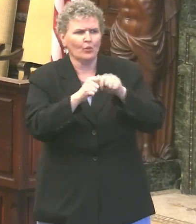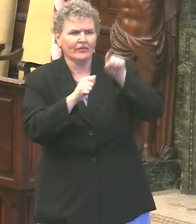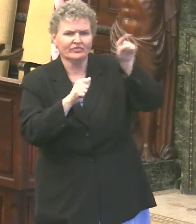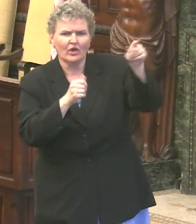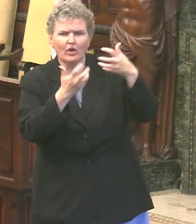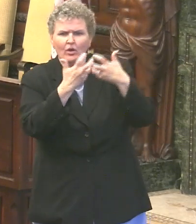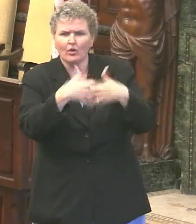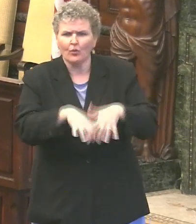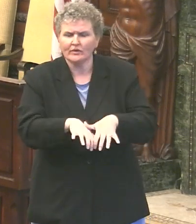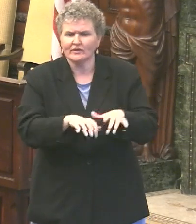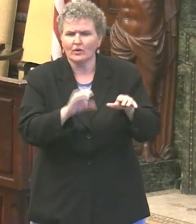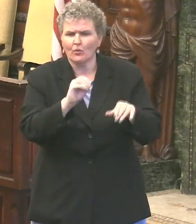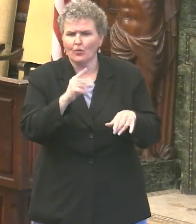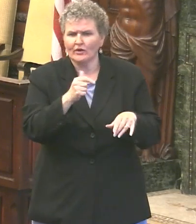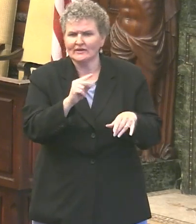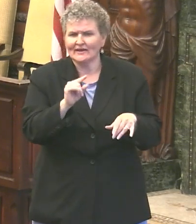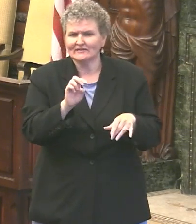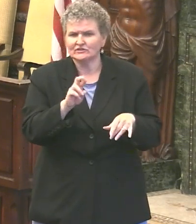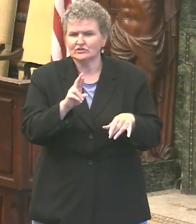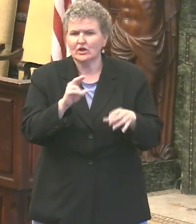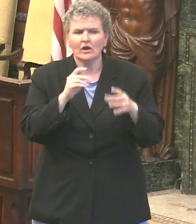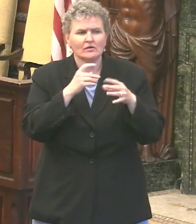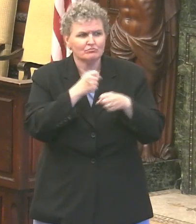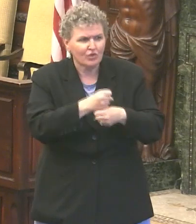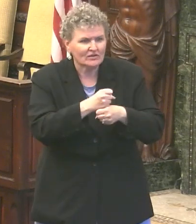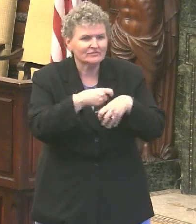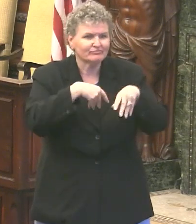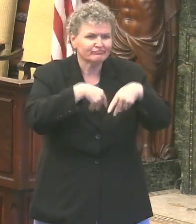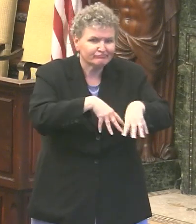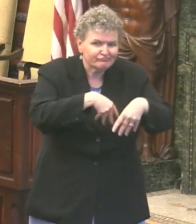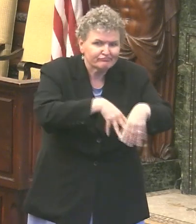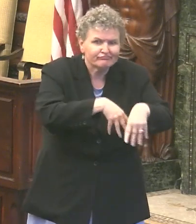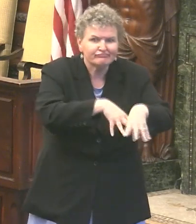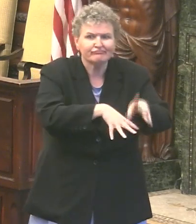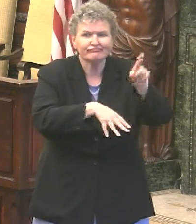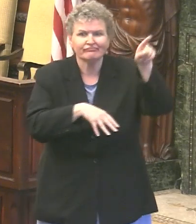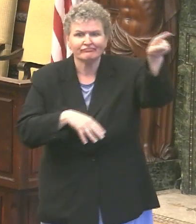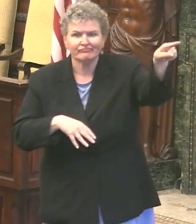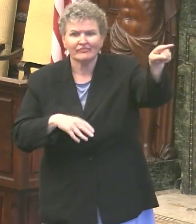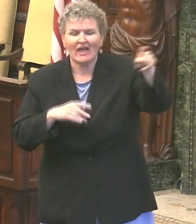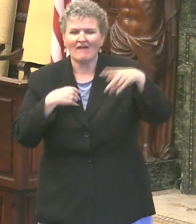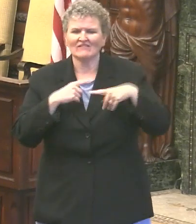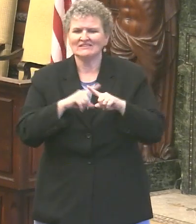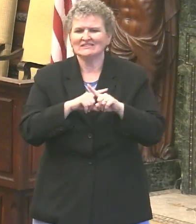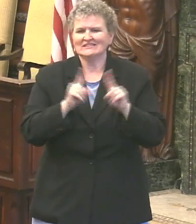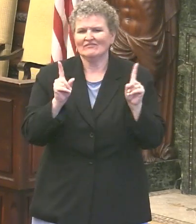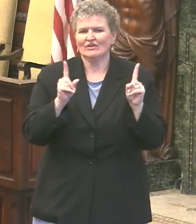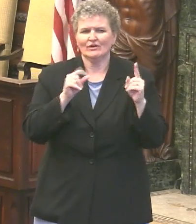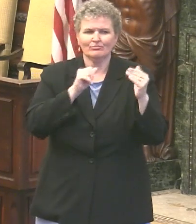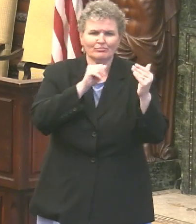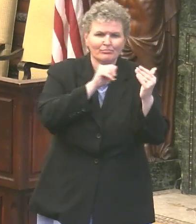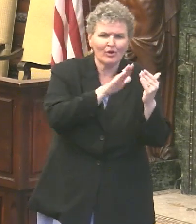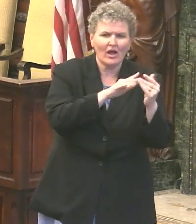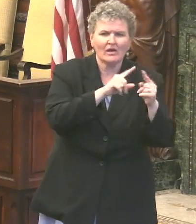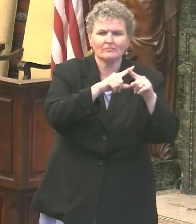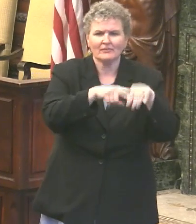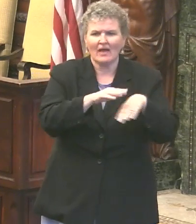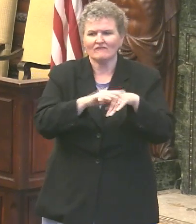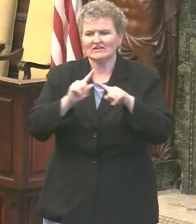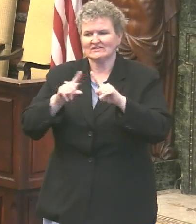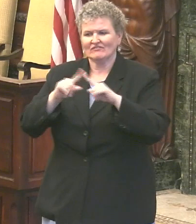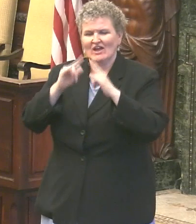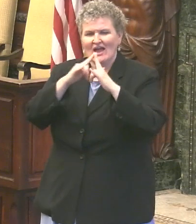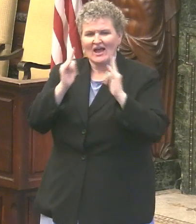more a protest as much as an encampment. So protests have kind of a different standard response. We've worked through